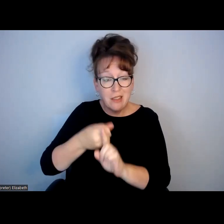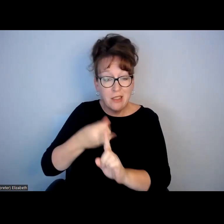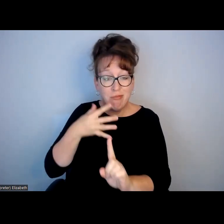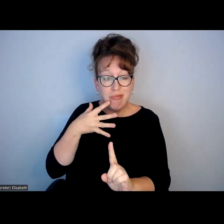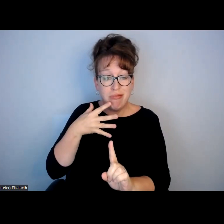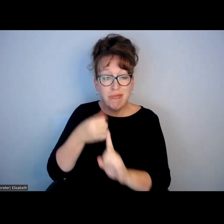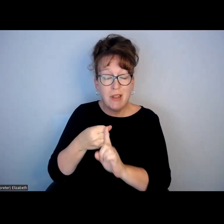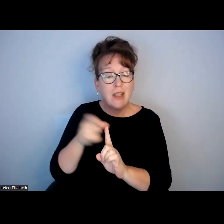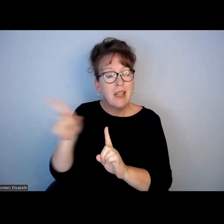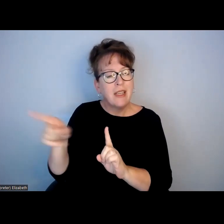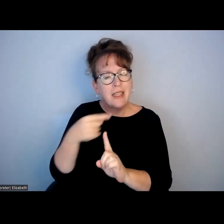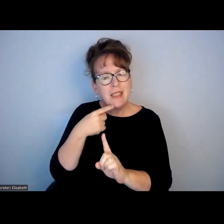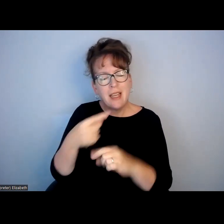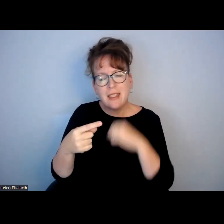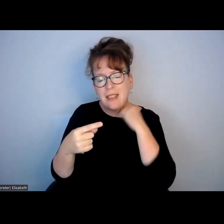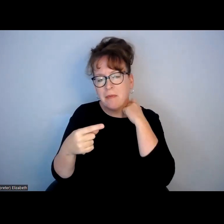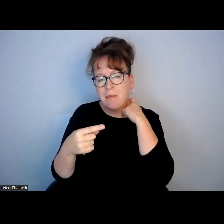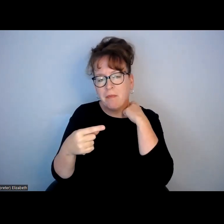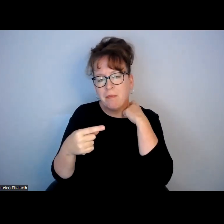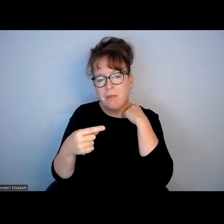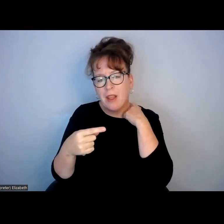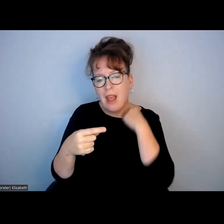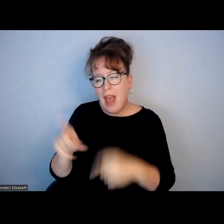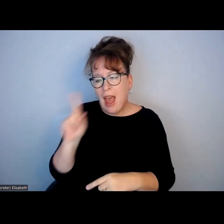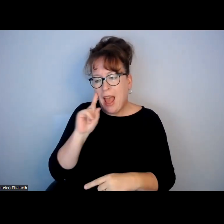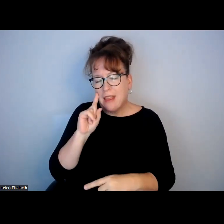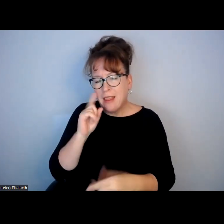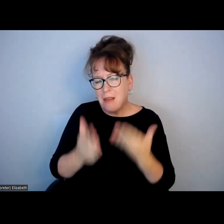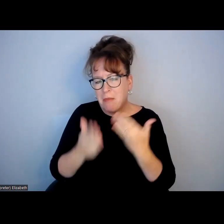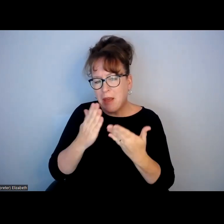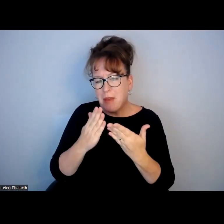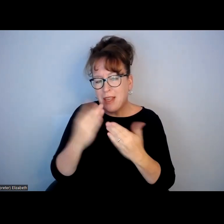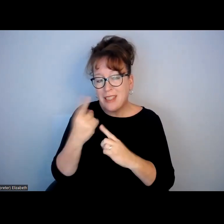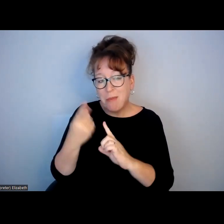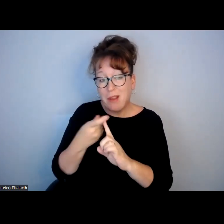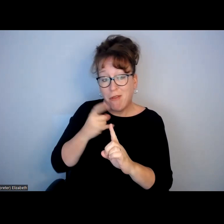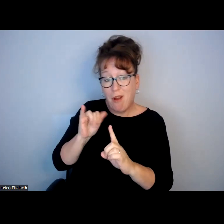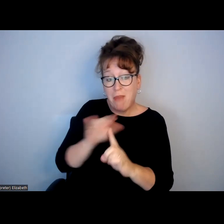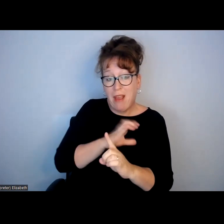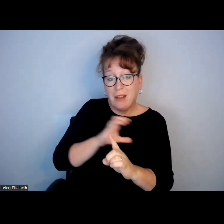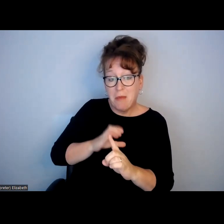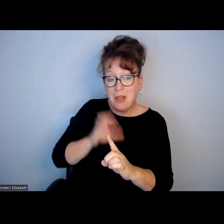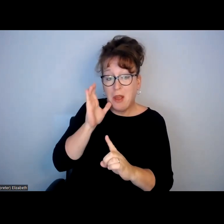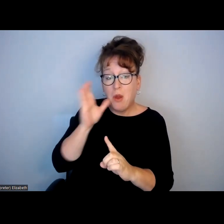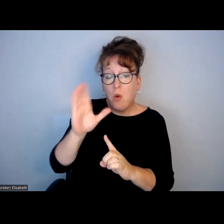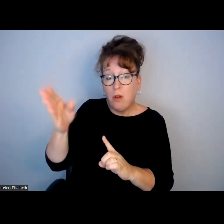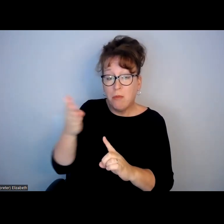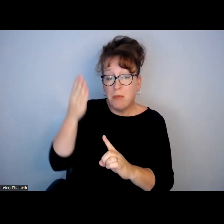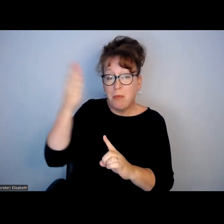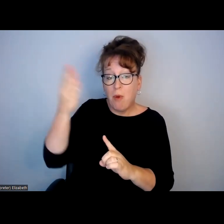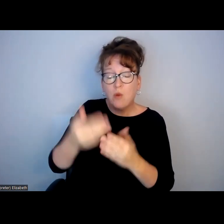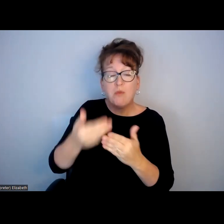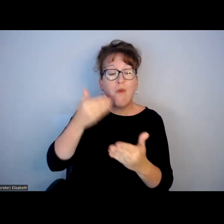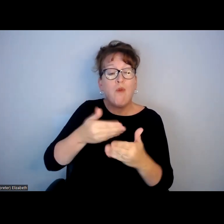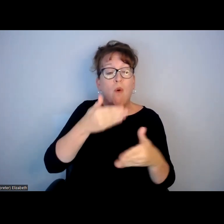that he thought something might come out of that committee in advance of the recommendations being finalized by the